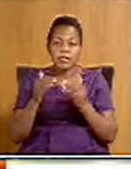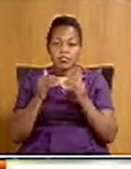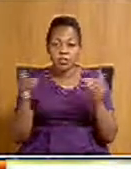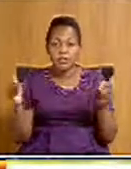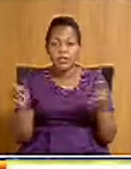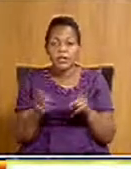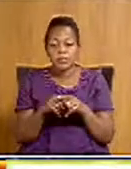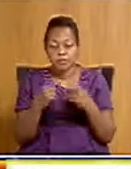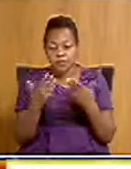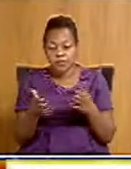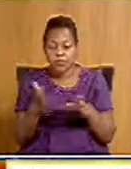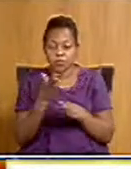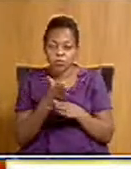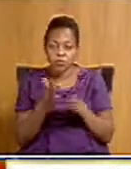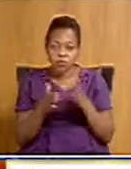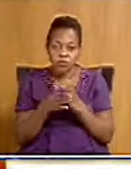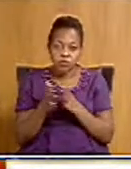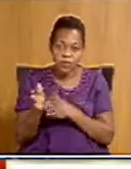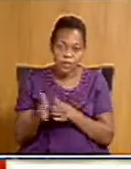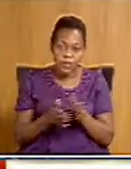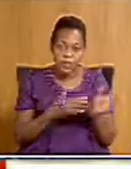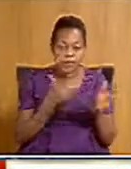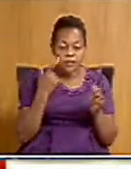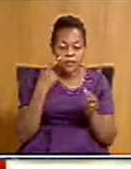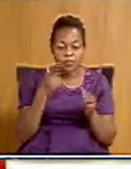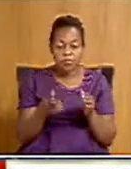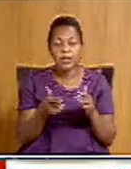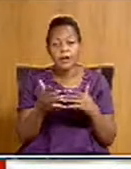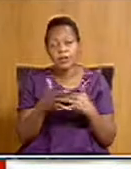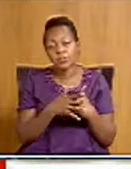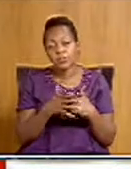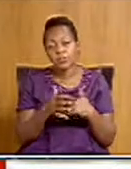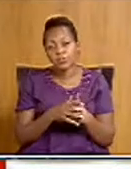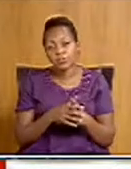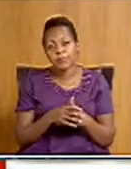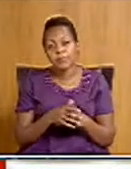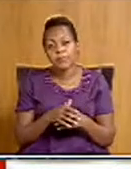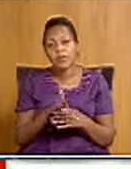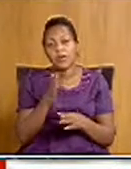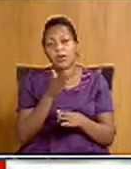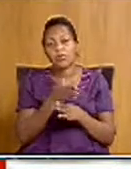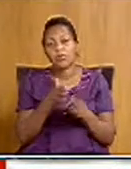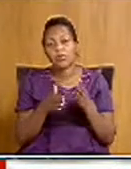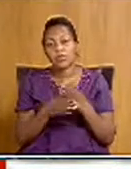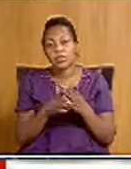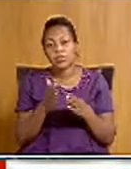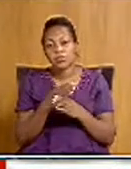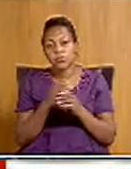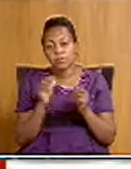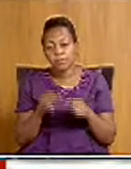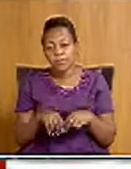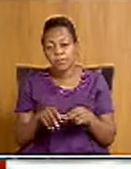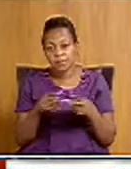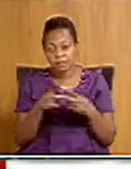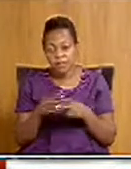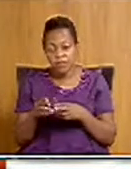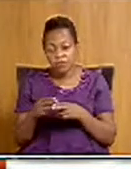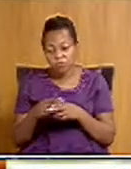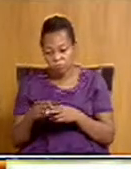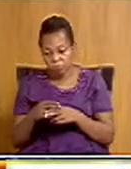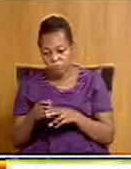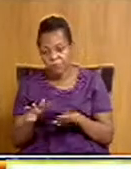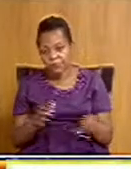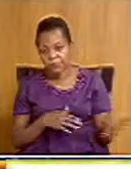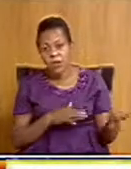the construction plans for the diagnostic factory. Construction should commence soon. On